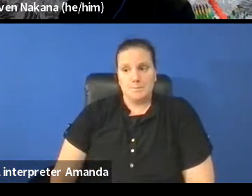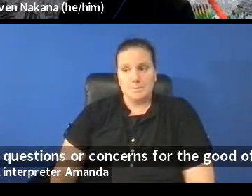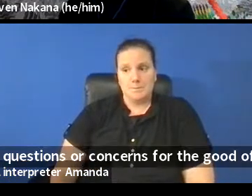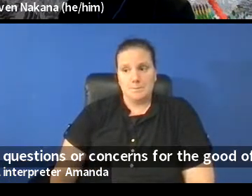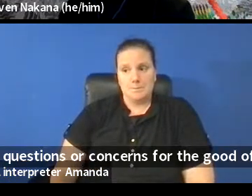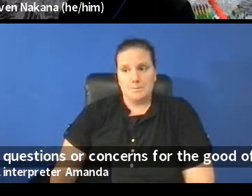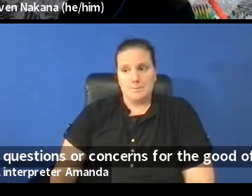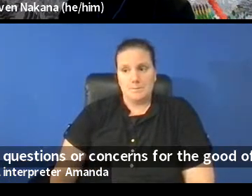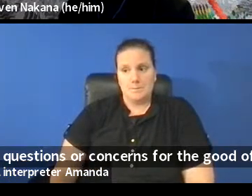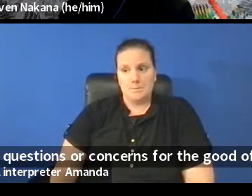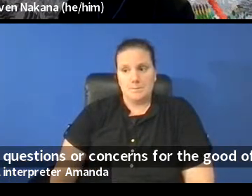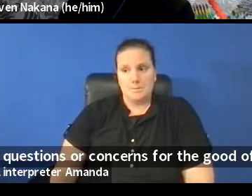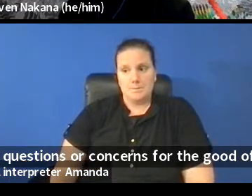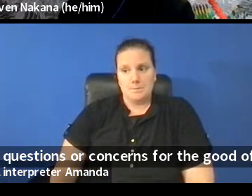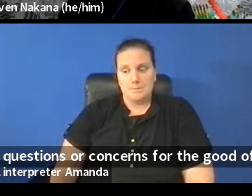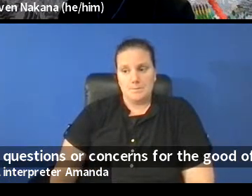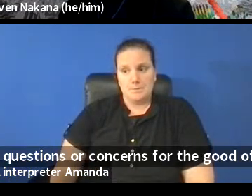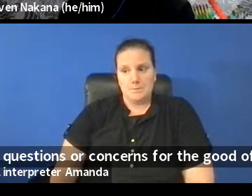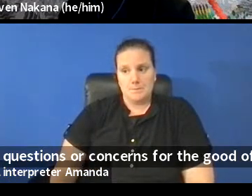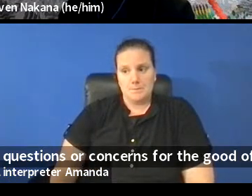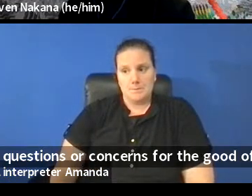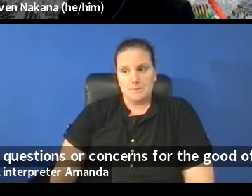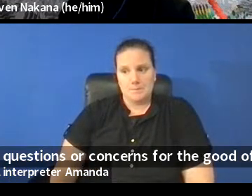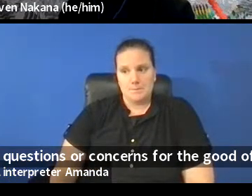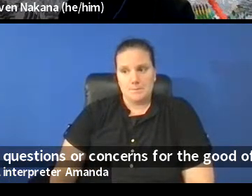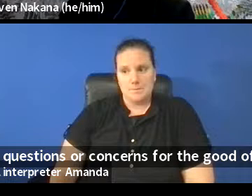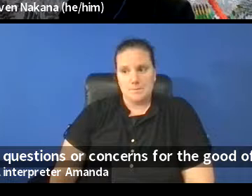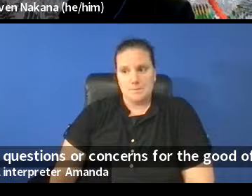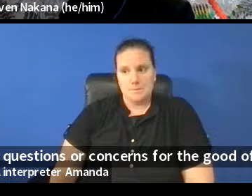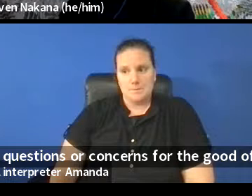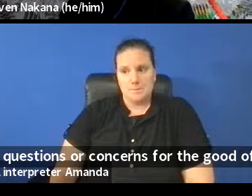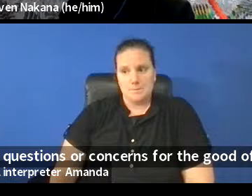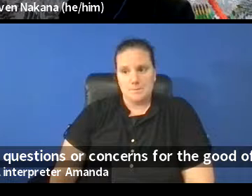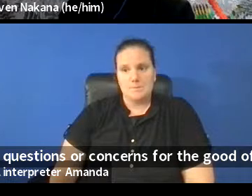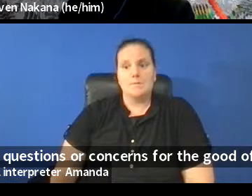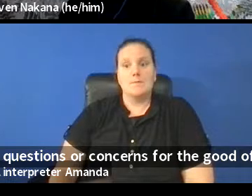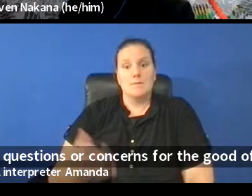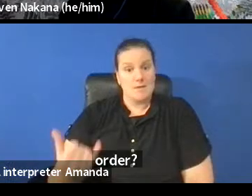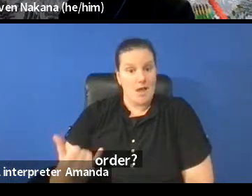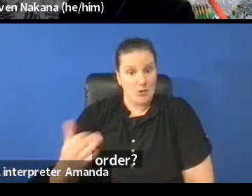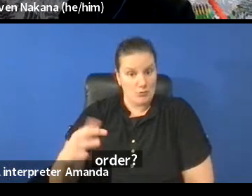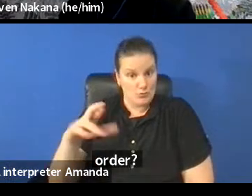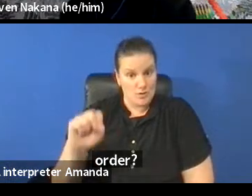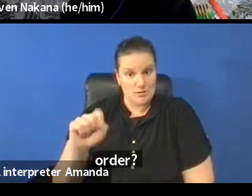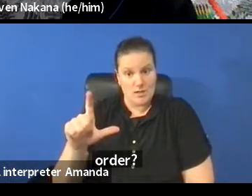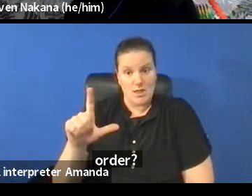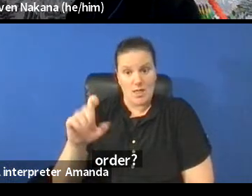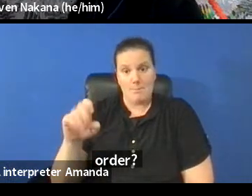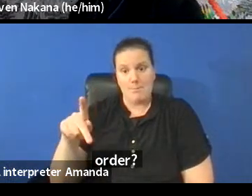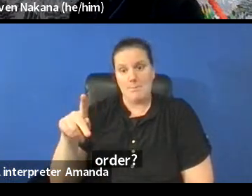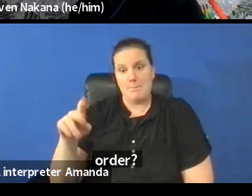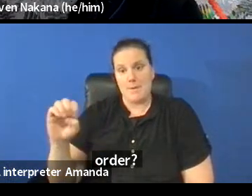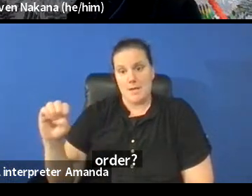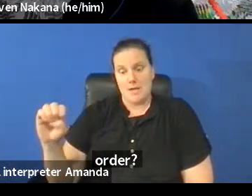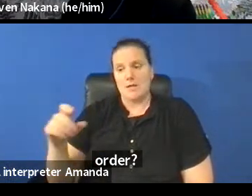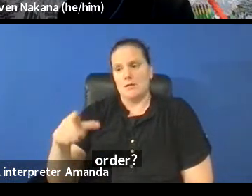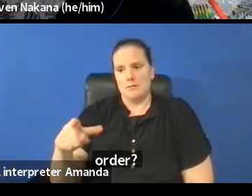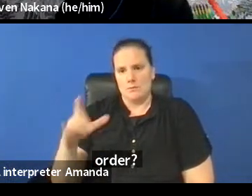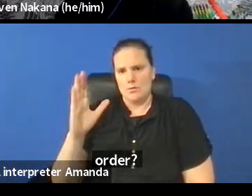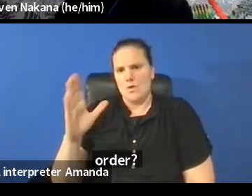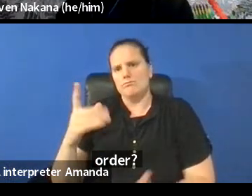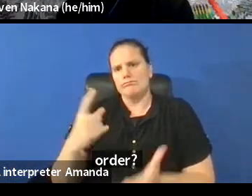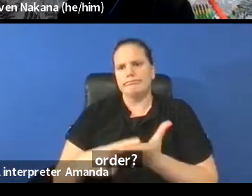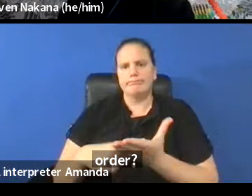All right, I am going to pass now to Chris Lepe, who's going to go through